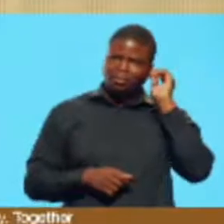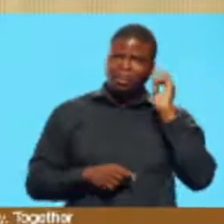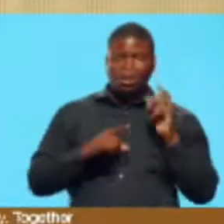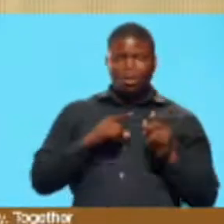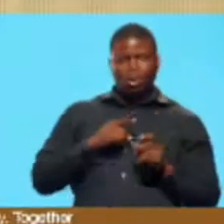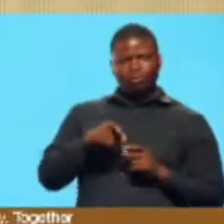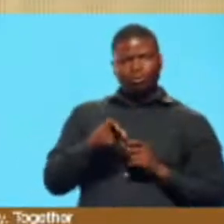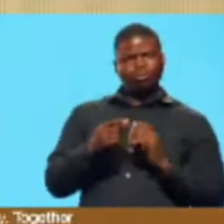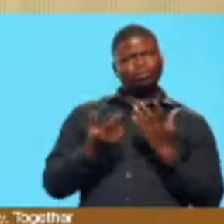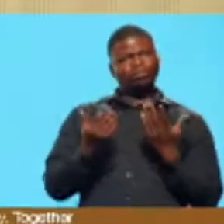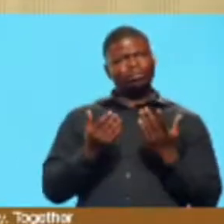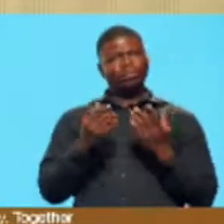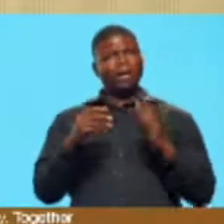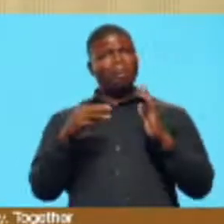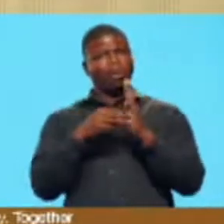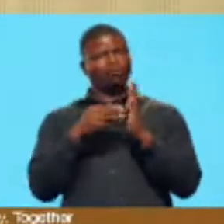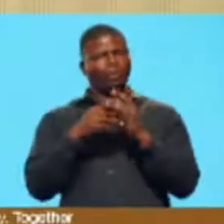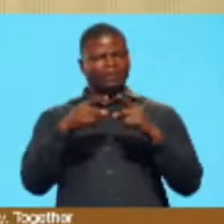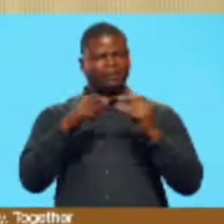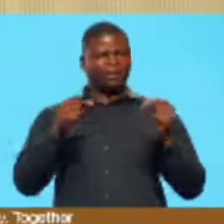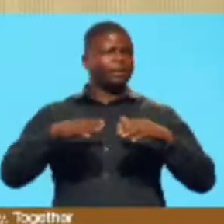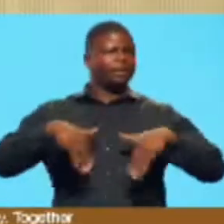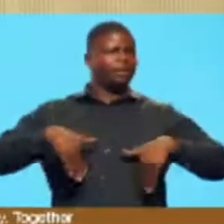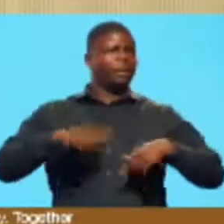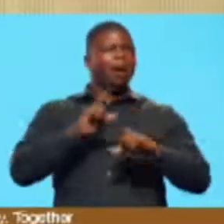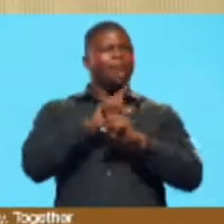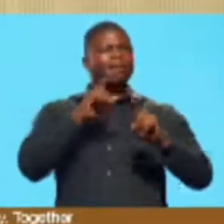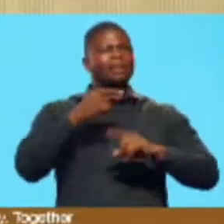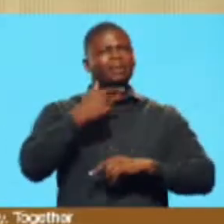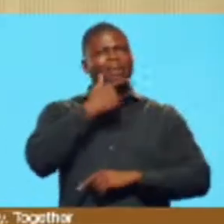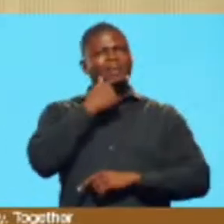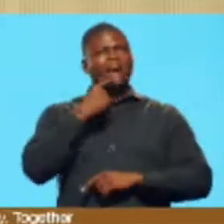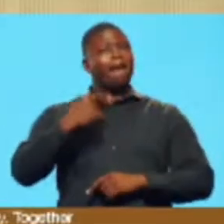I so wish our education system